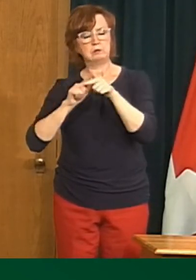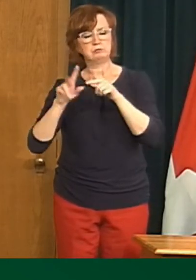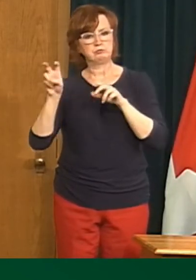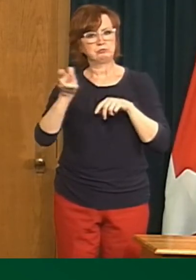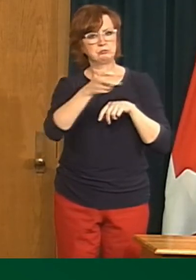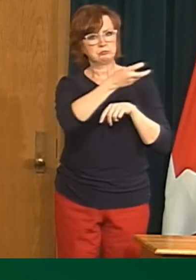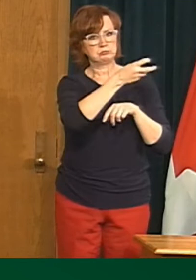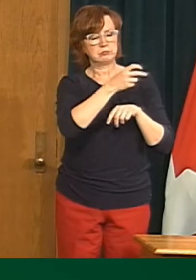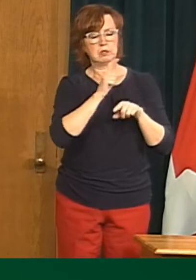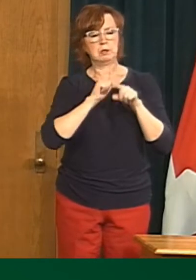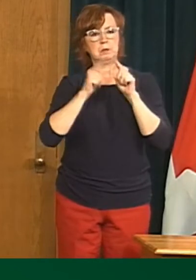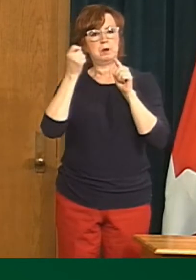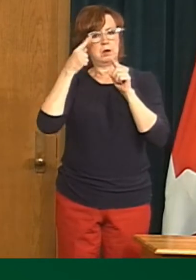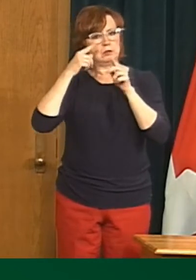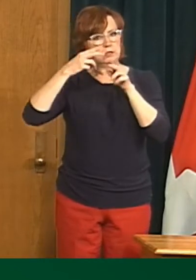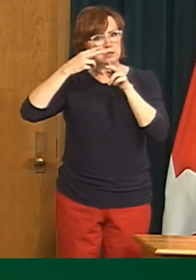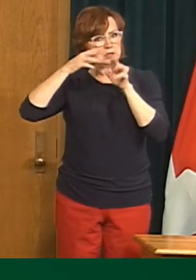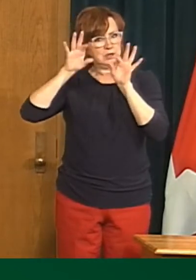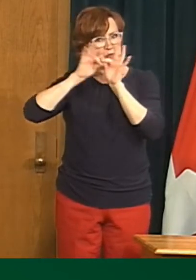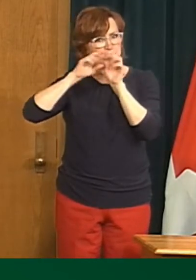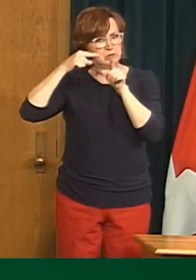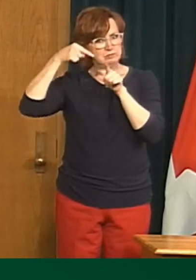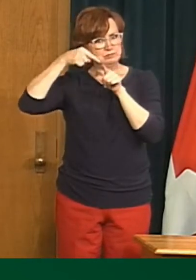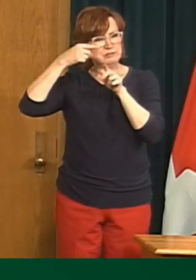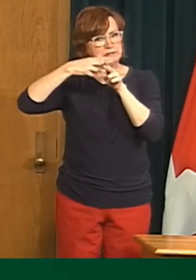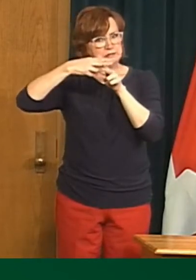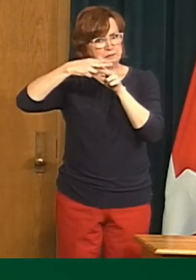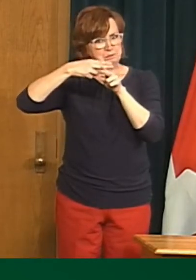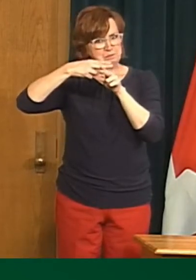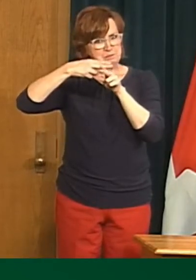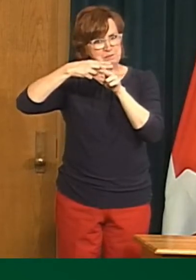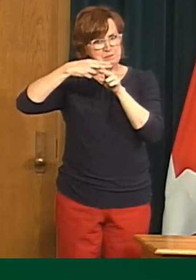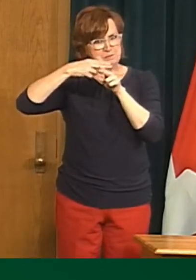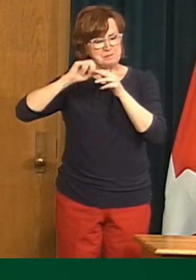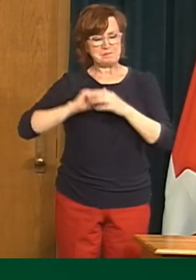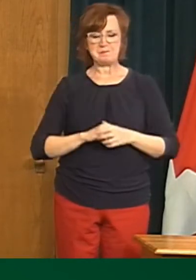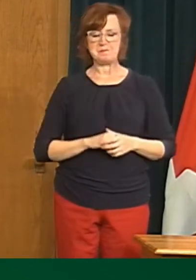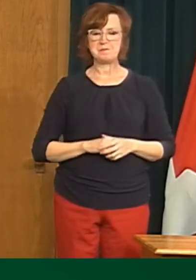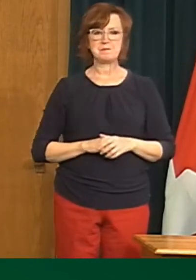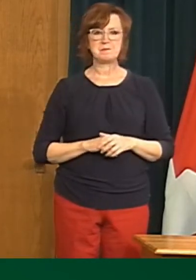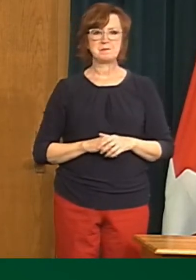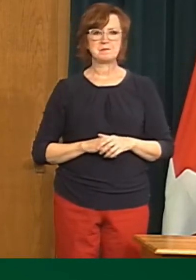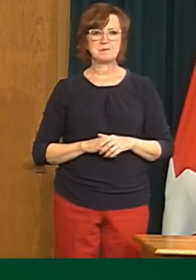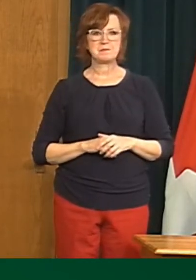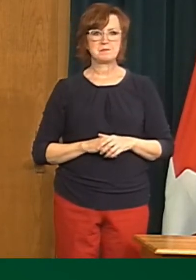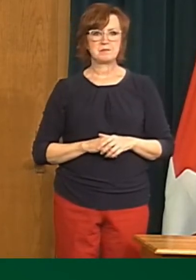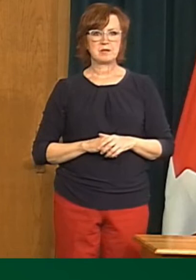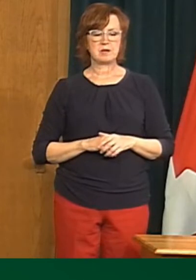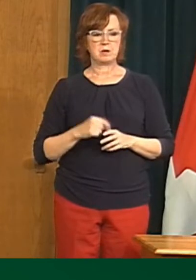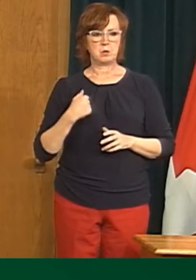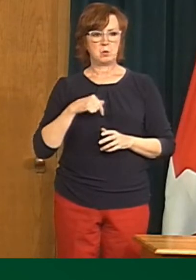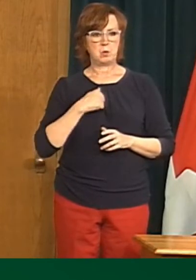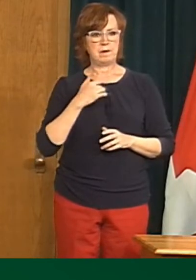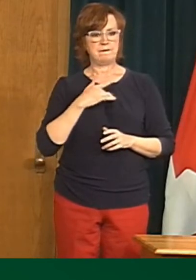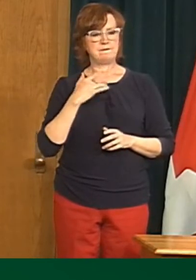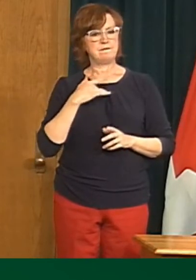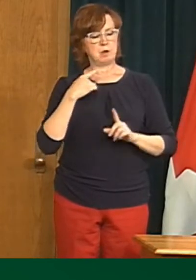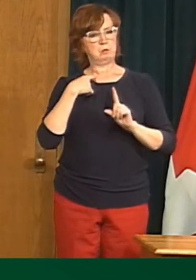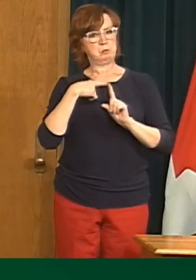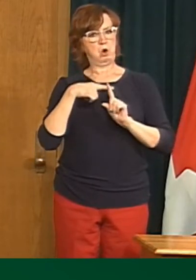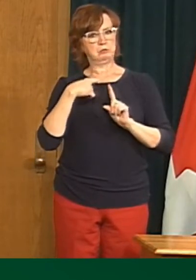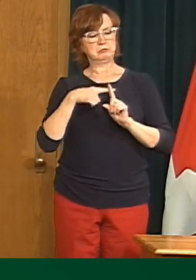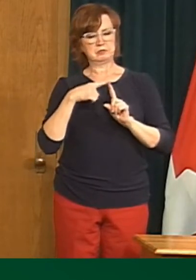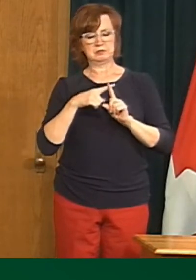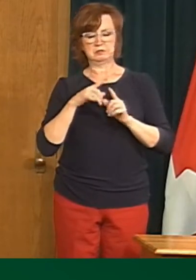just reiterate that would be temporarily. Our numbers have been very good. We're very optimistic it won't happen at all. It